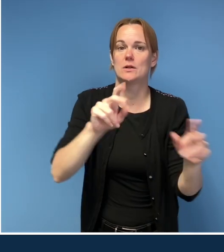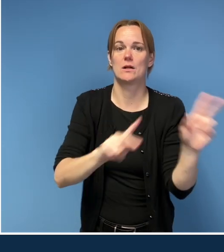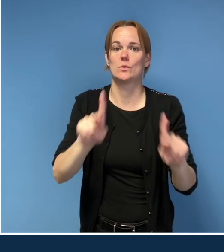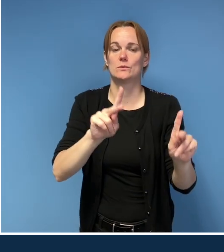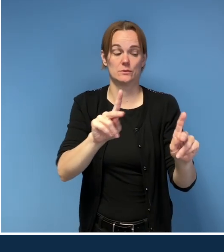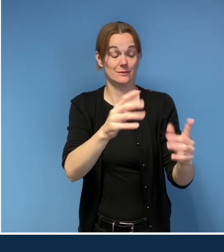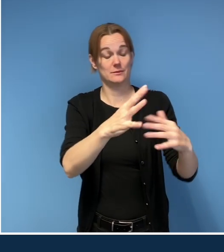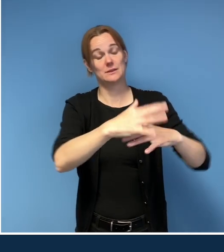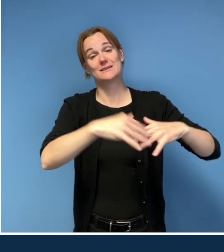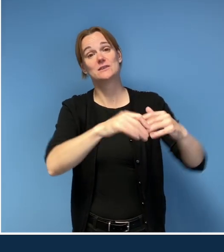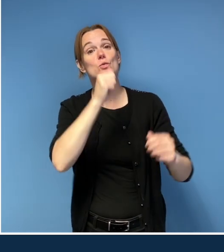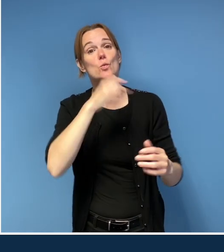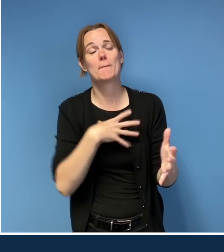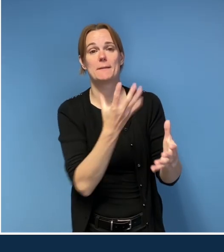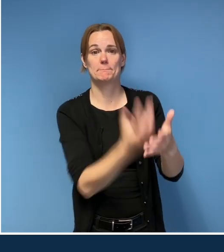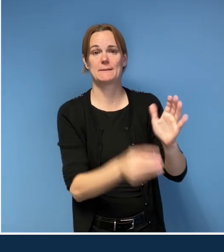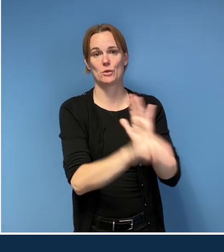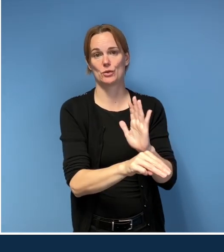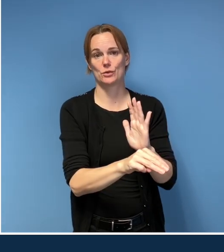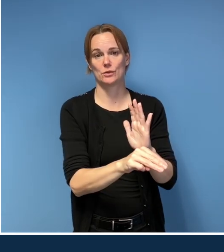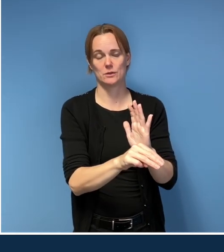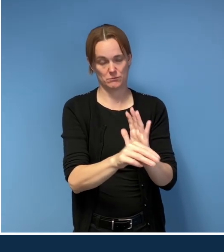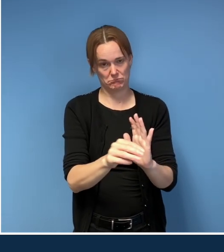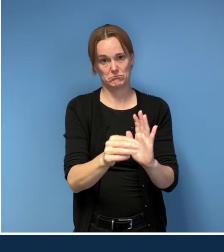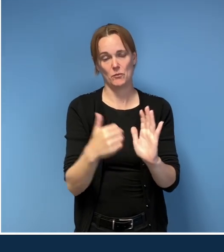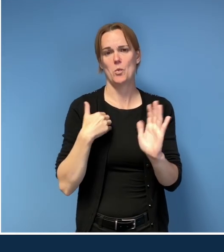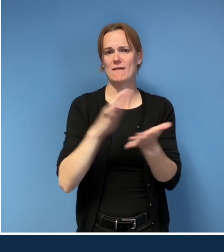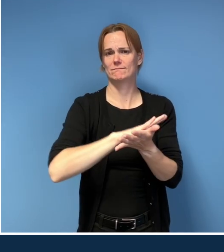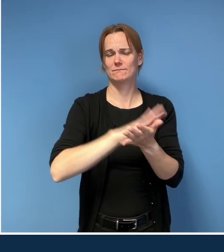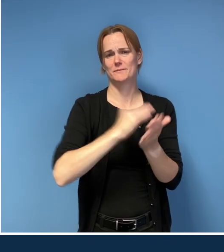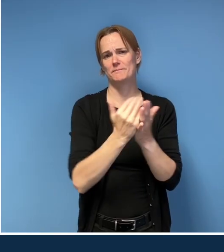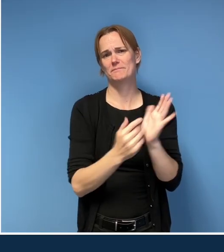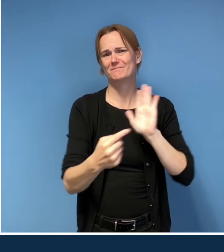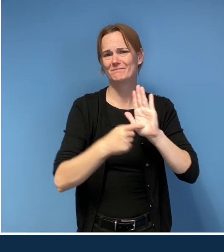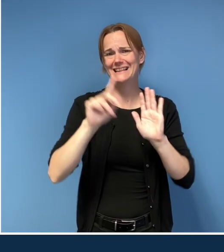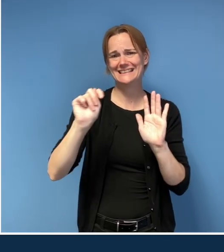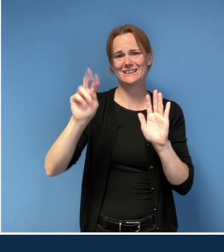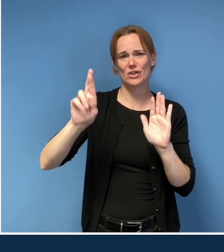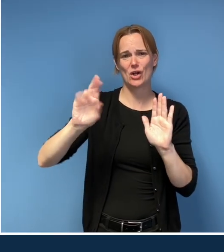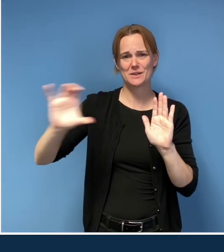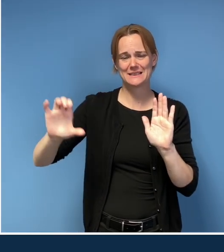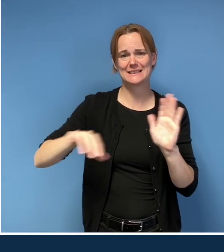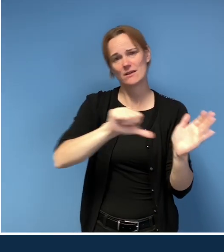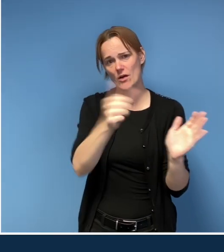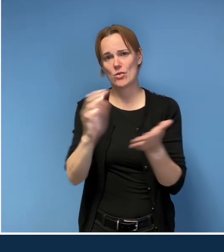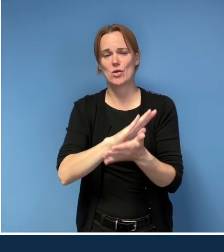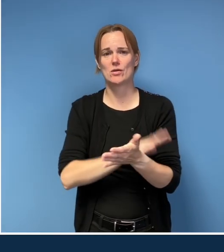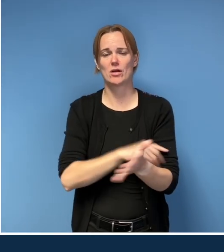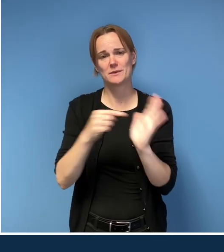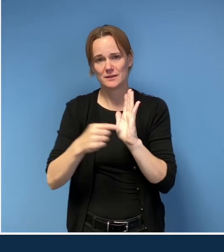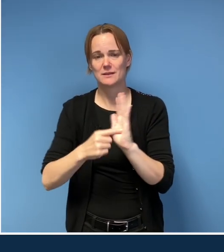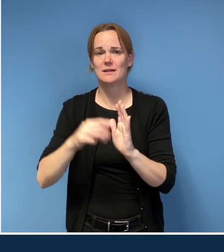to me, honoring the calls to action through the TRC and through the Missing and Murdered Indigenous Women and Girls 2S calls to